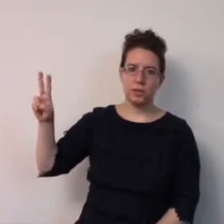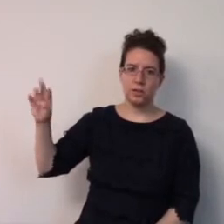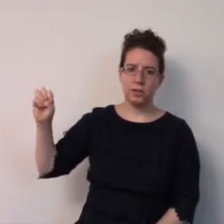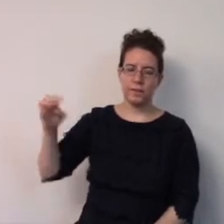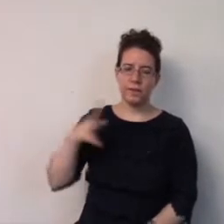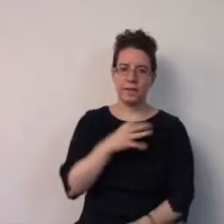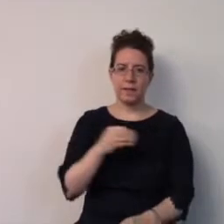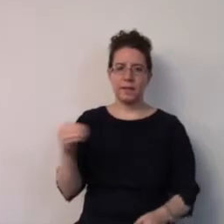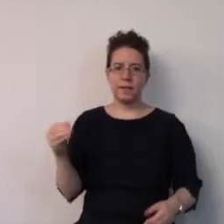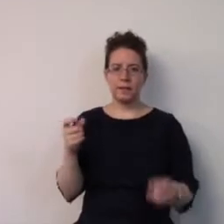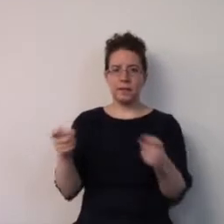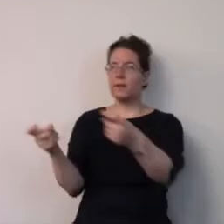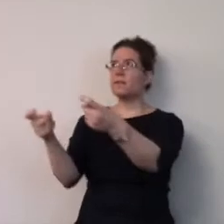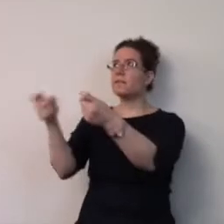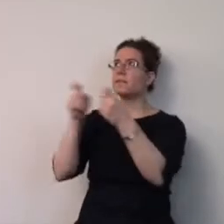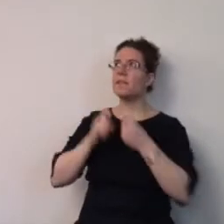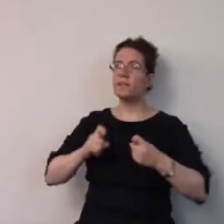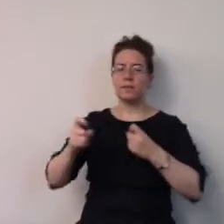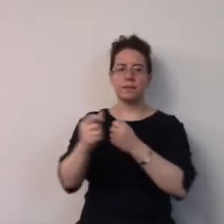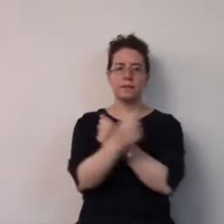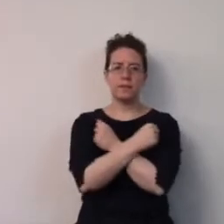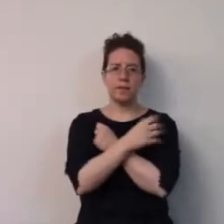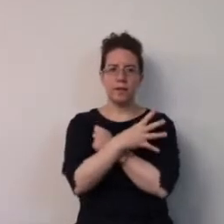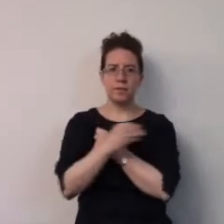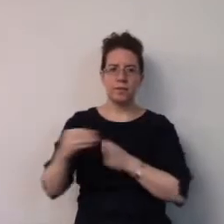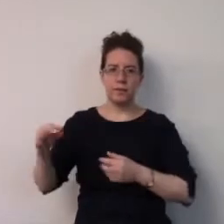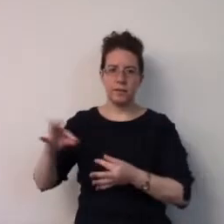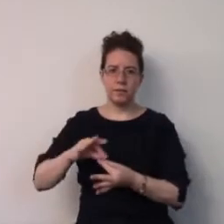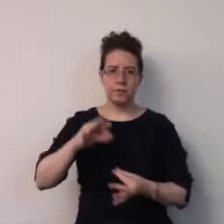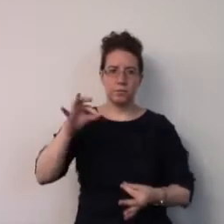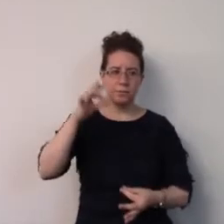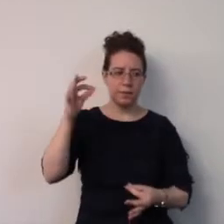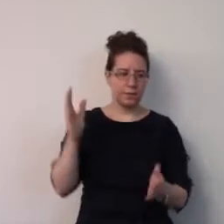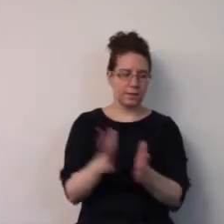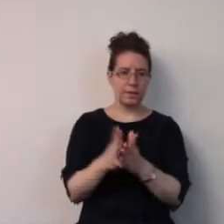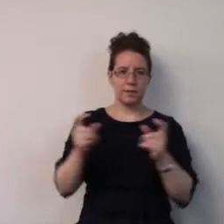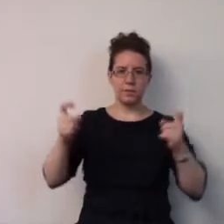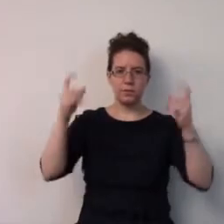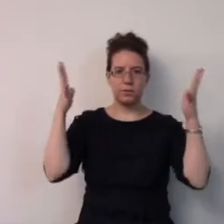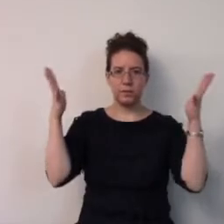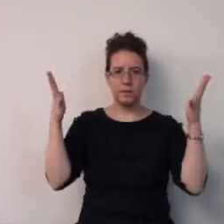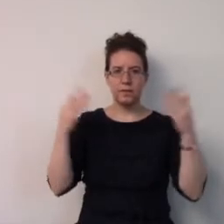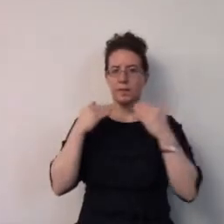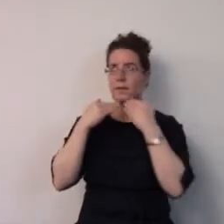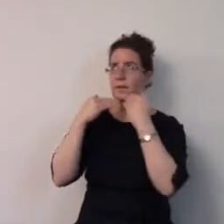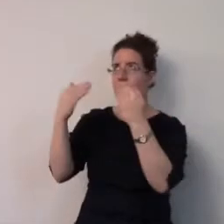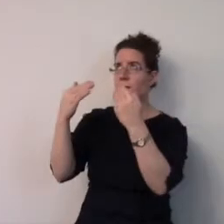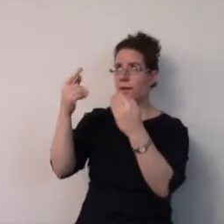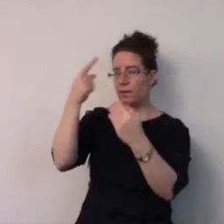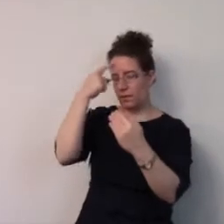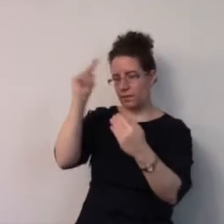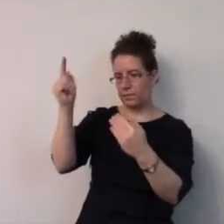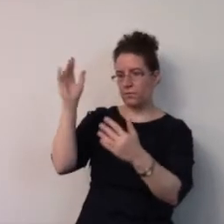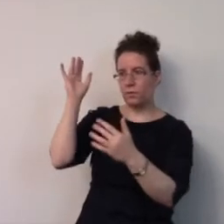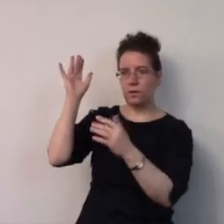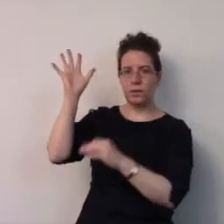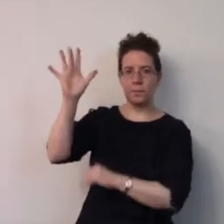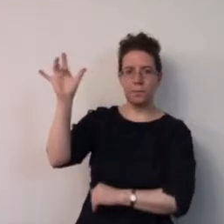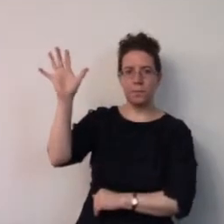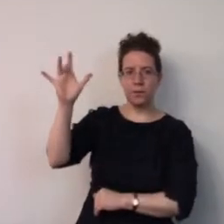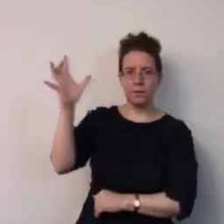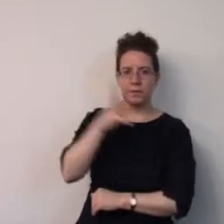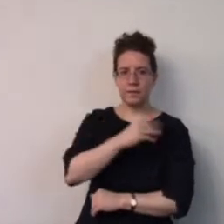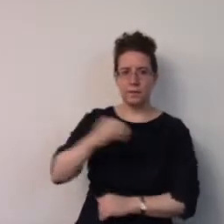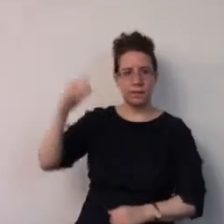mercy. Amen. But thank God for grace. Oh, yeah. Hallelujah. Amen. Amen. Hallelujah. I'm